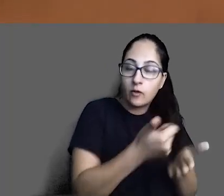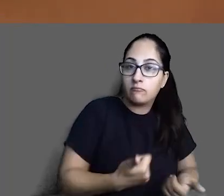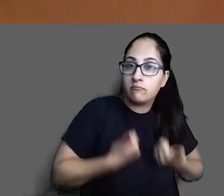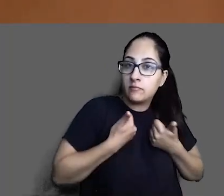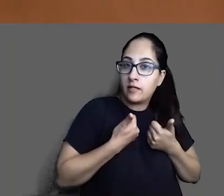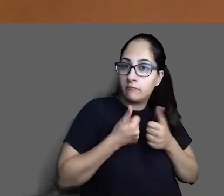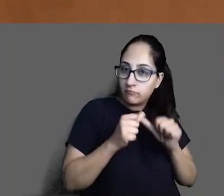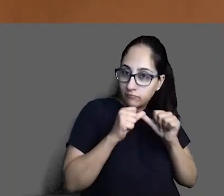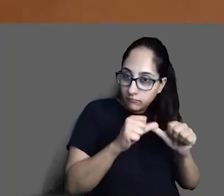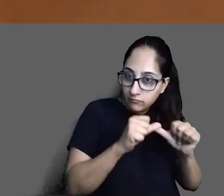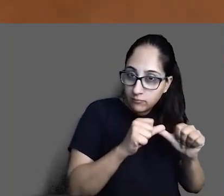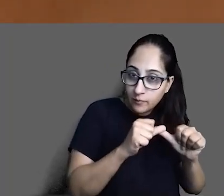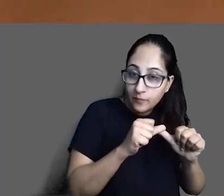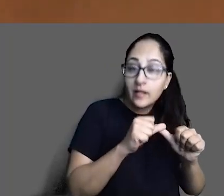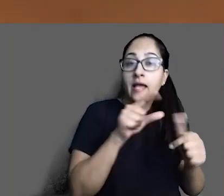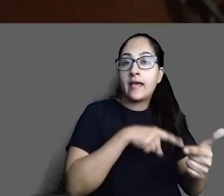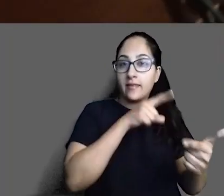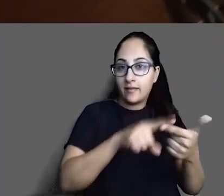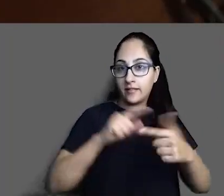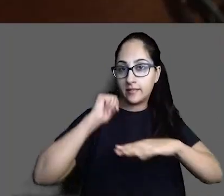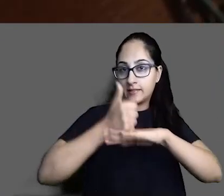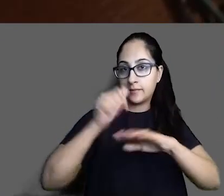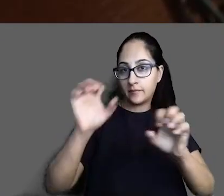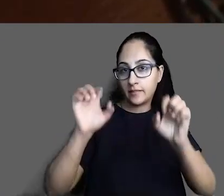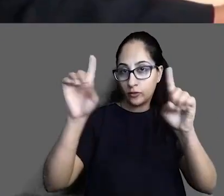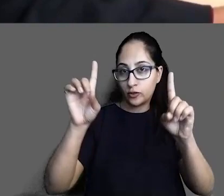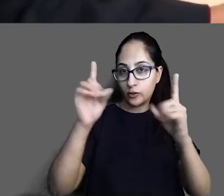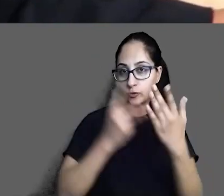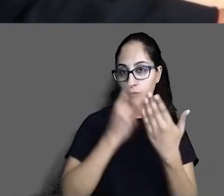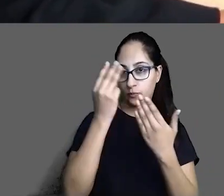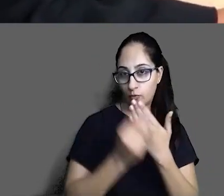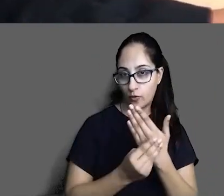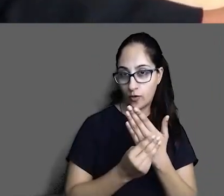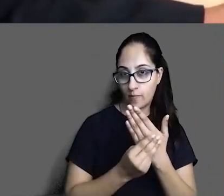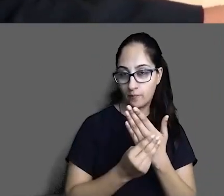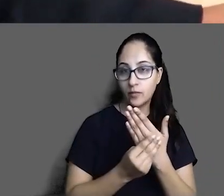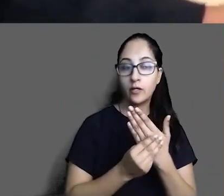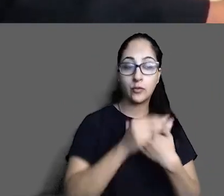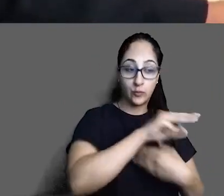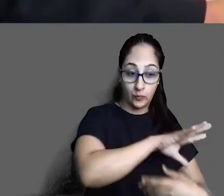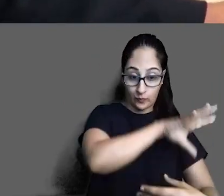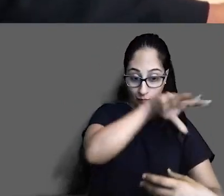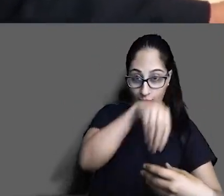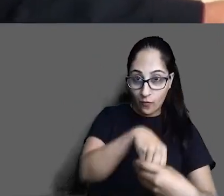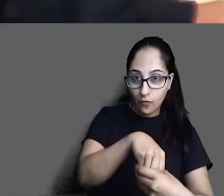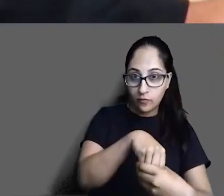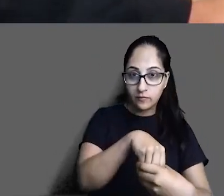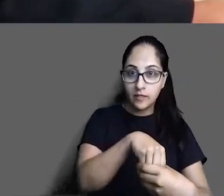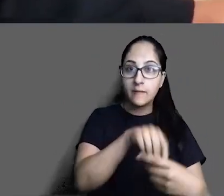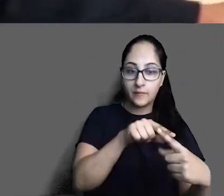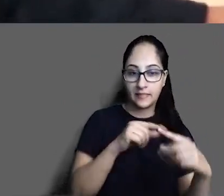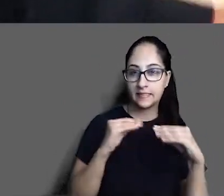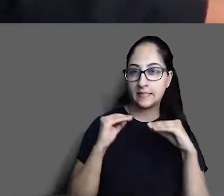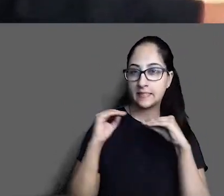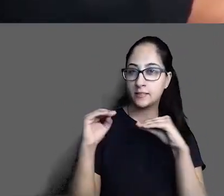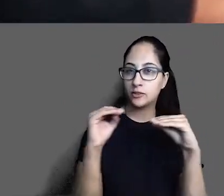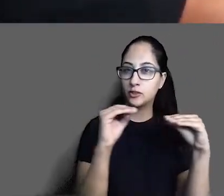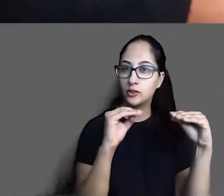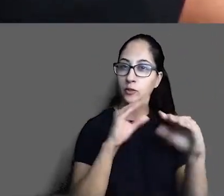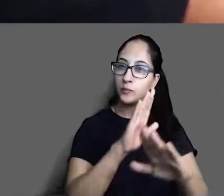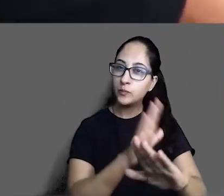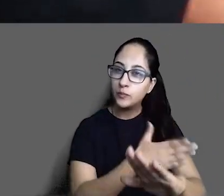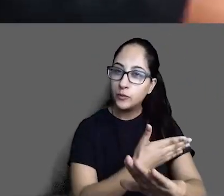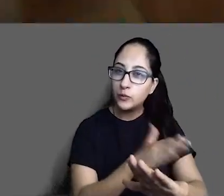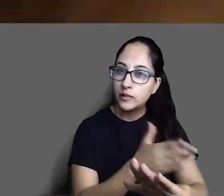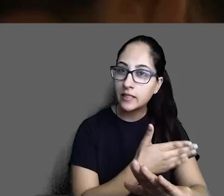of the performance program on top of the education program. We then began producing this music, so we became a very unlikely kind